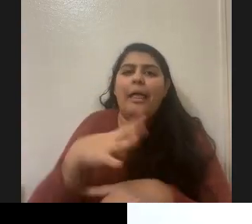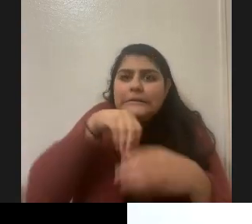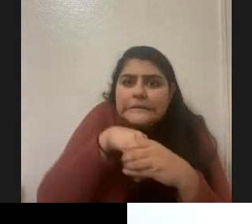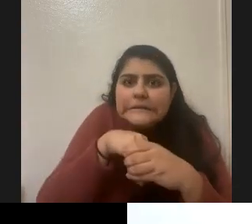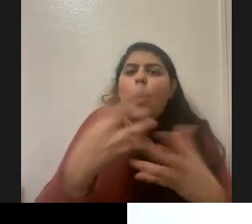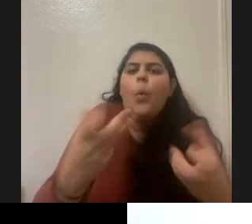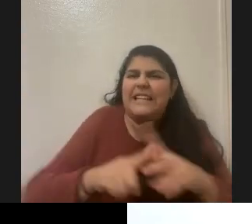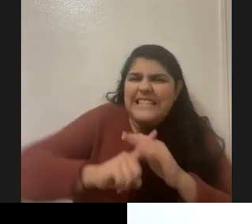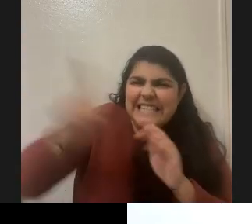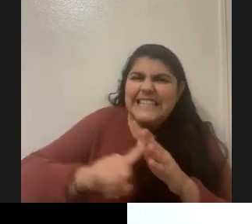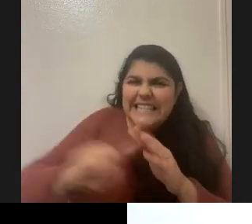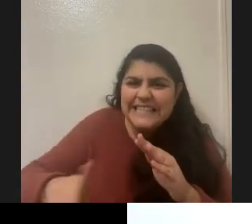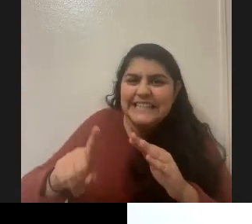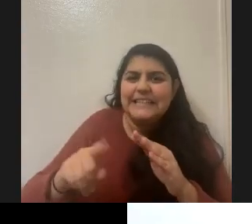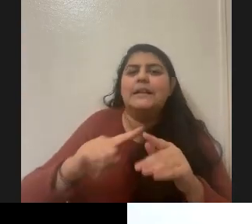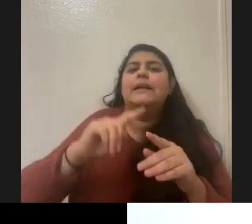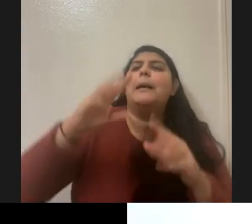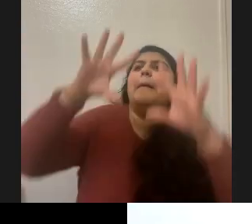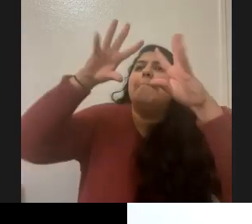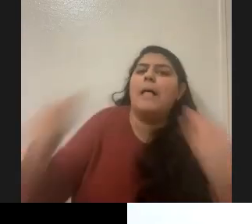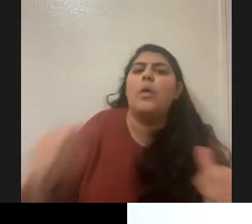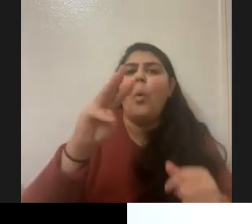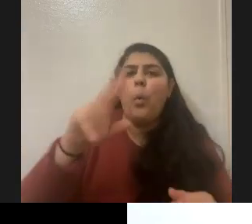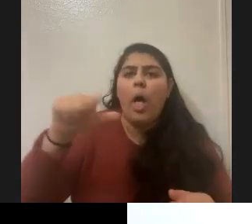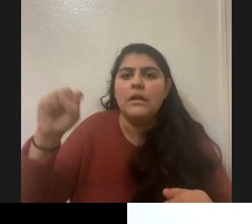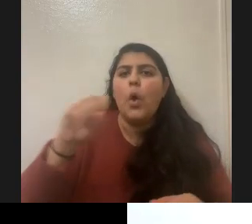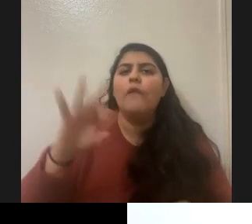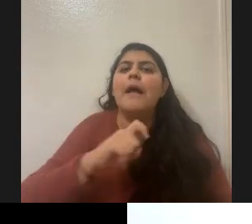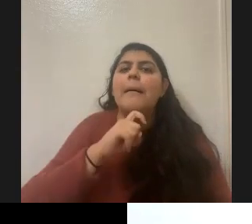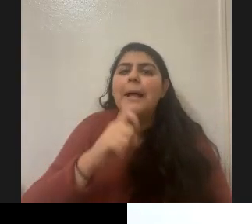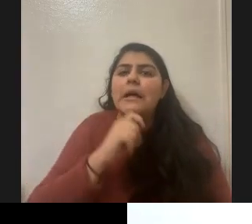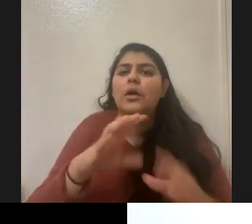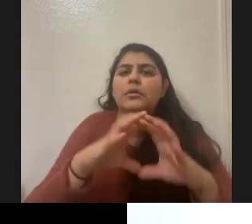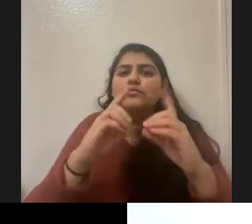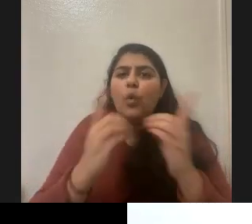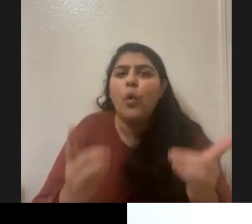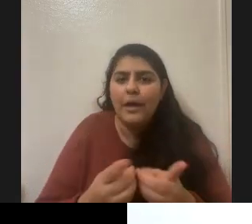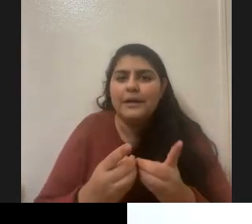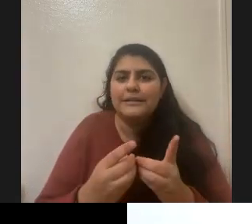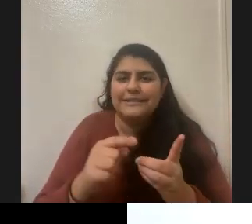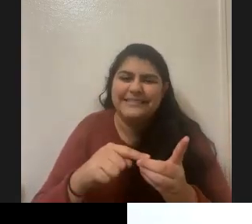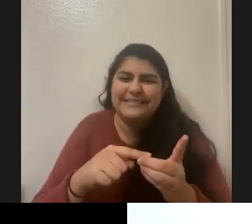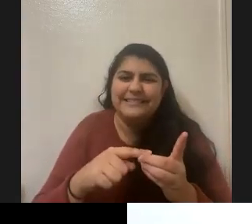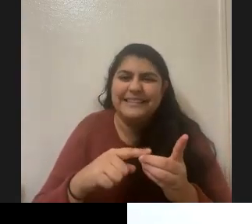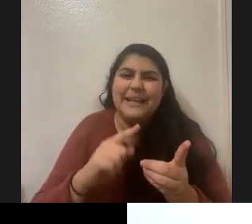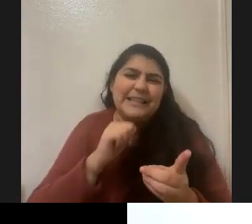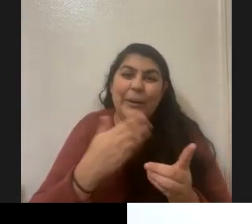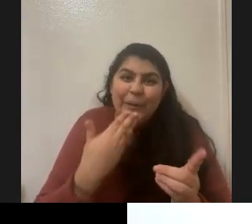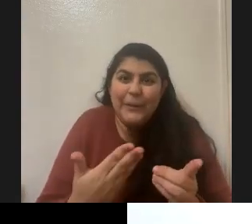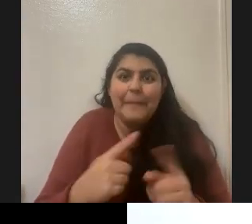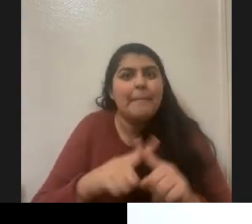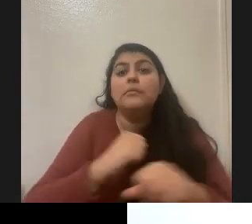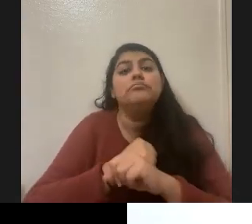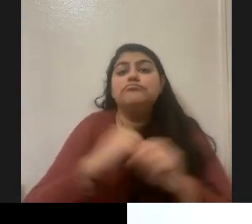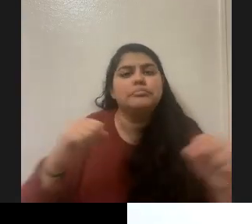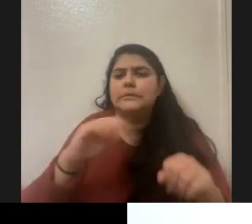around and get out there, so it can melt the walls of our metal donut on the inside, which isn't good. But not